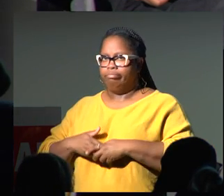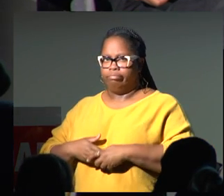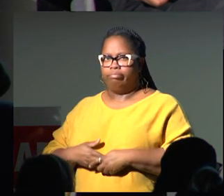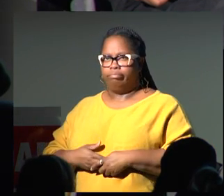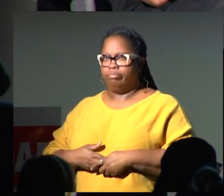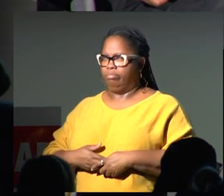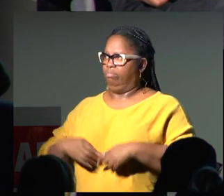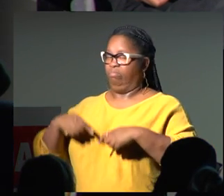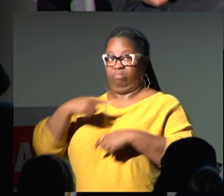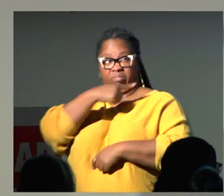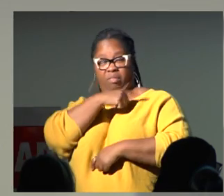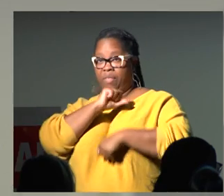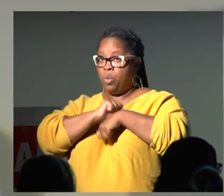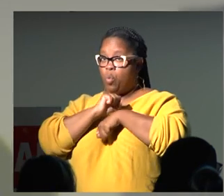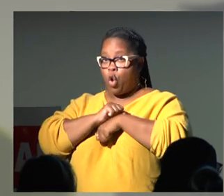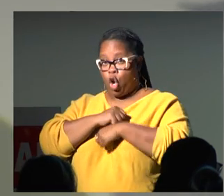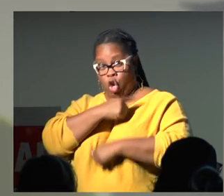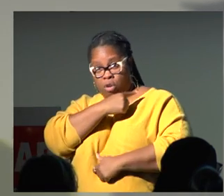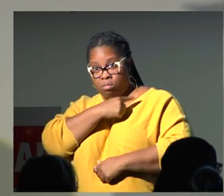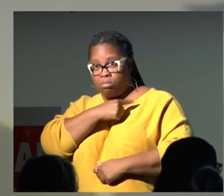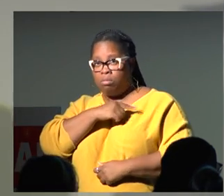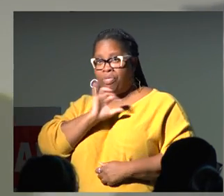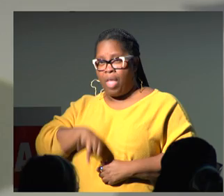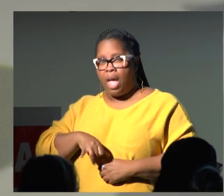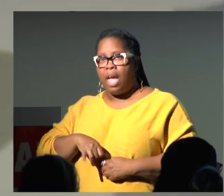in this work right here, for example,